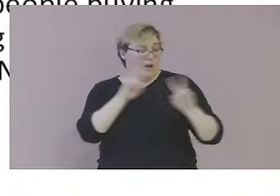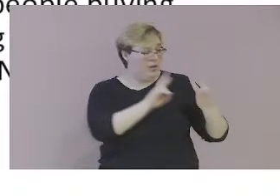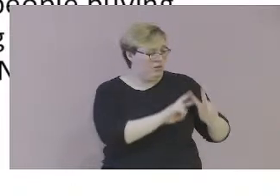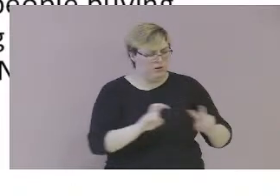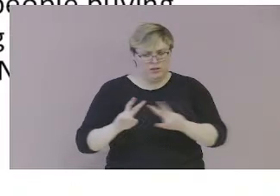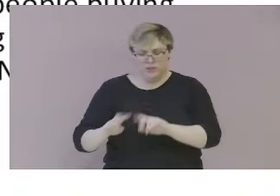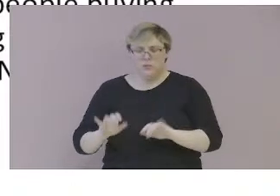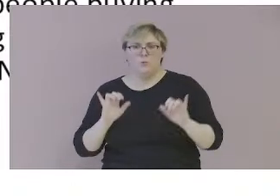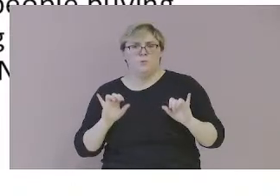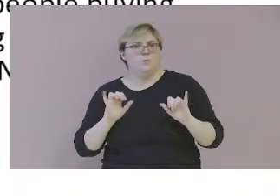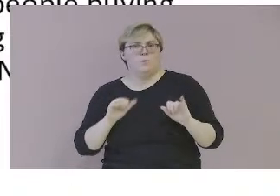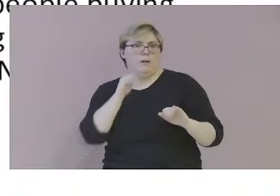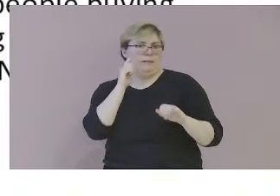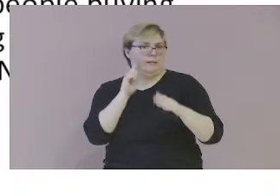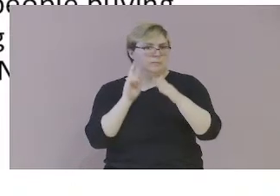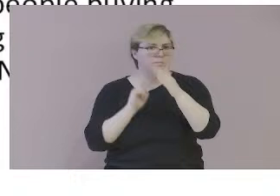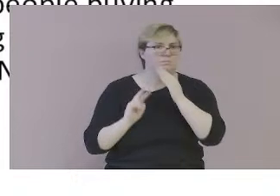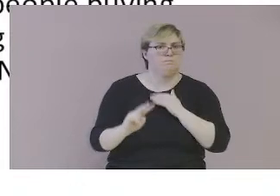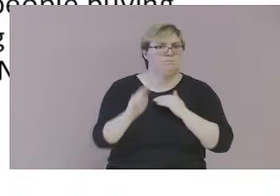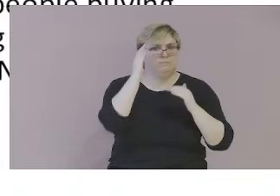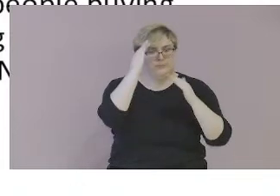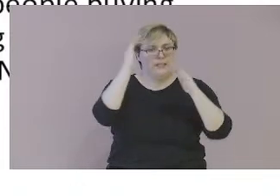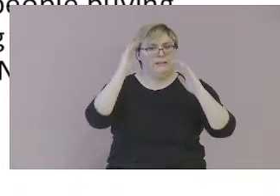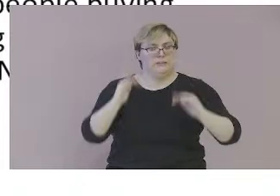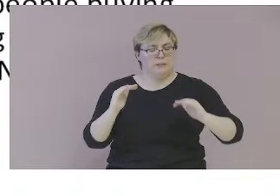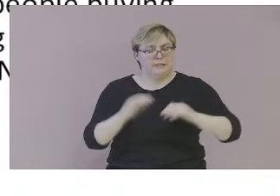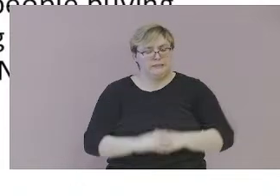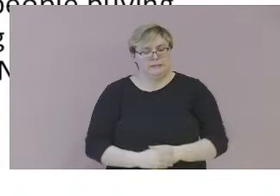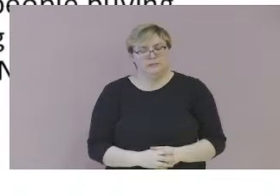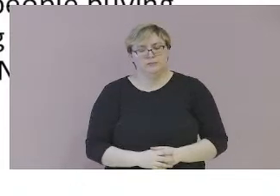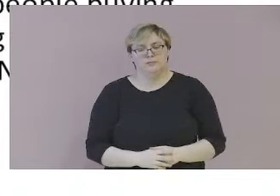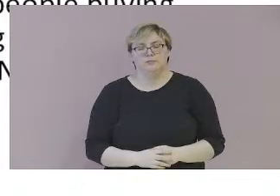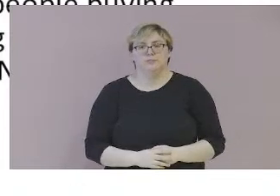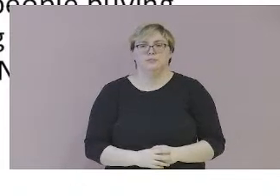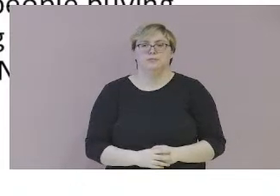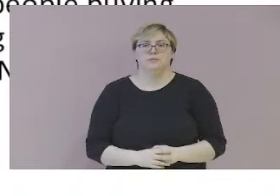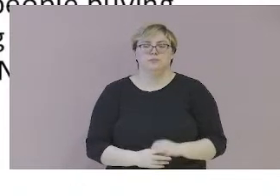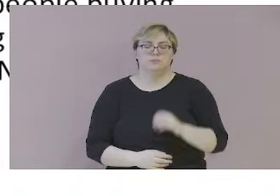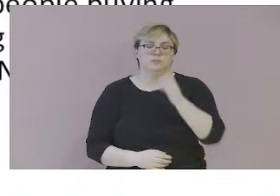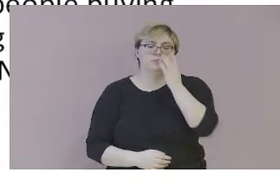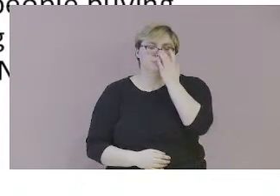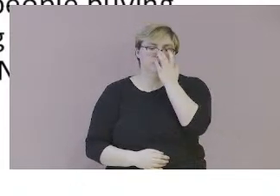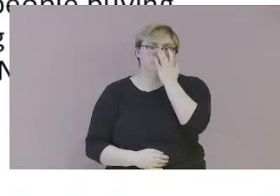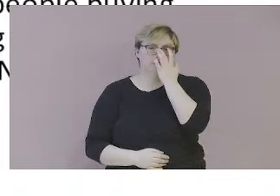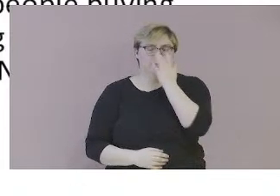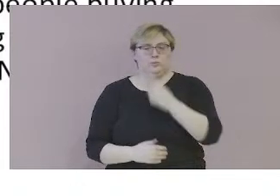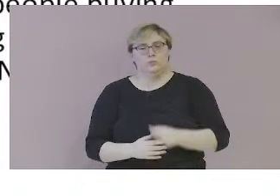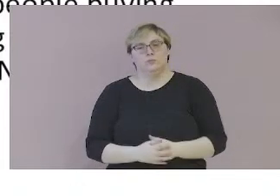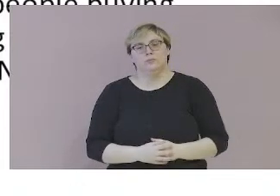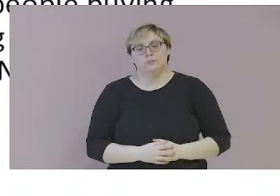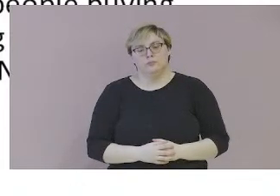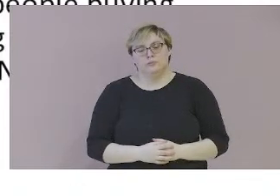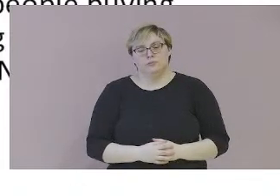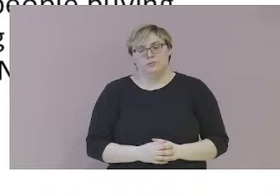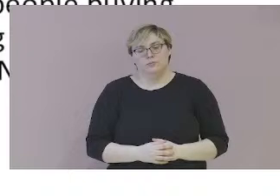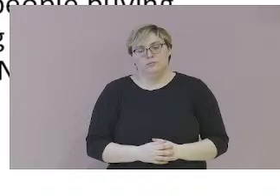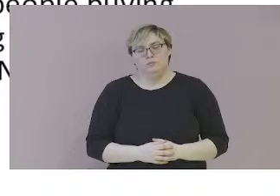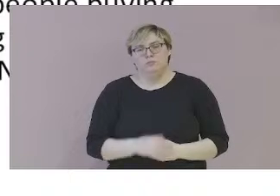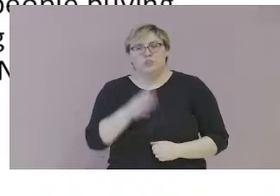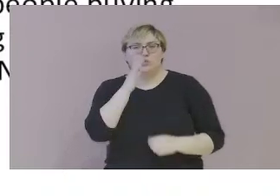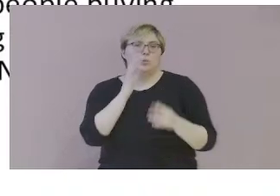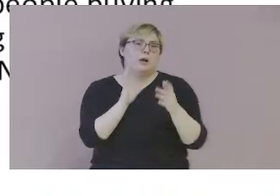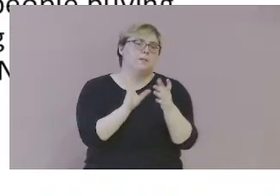a few quotes to convey a sense of the debate. I'll say a few things about what happened and the disability activist